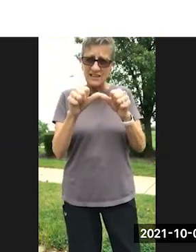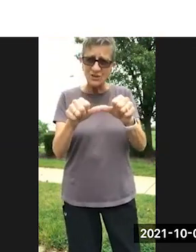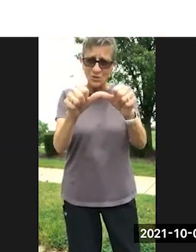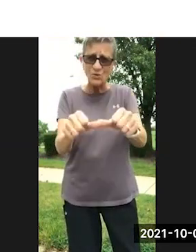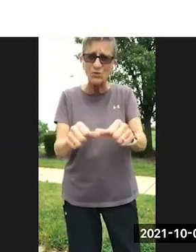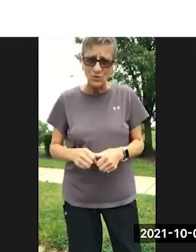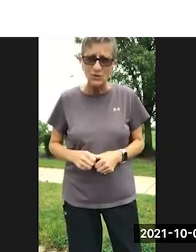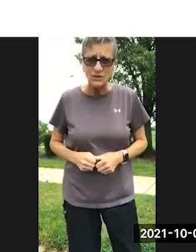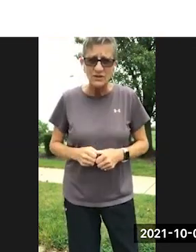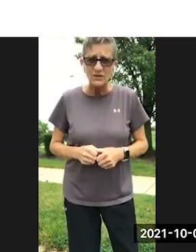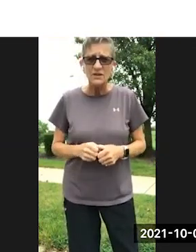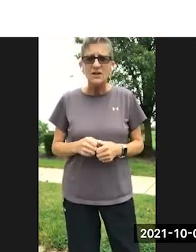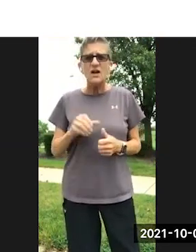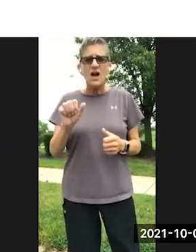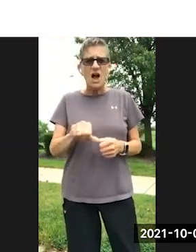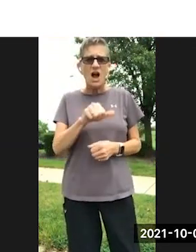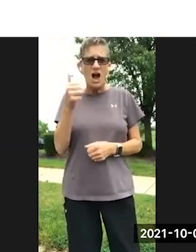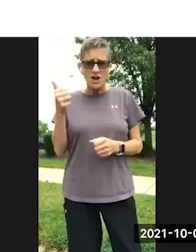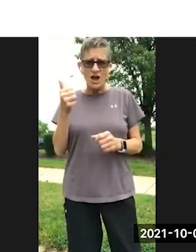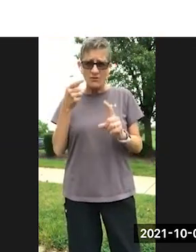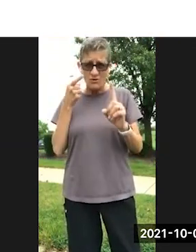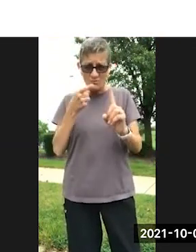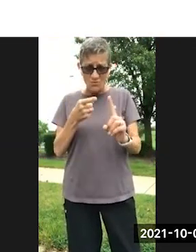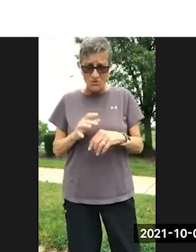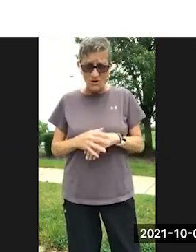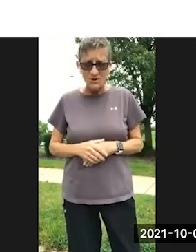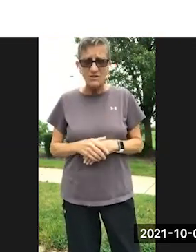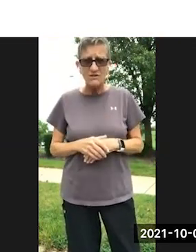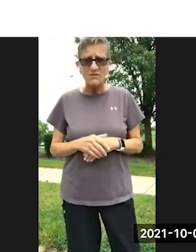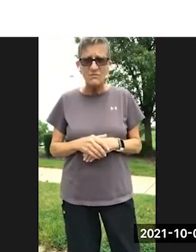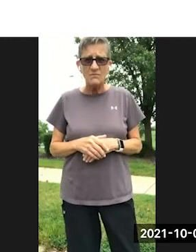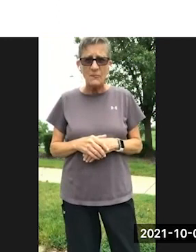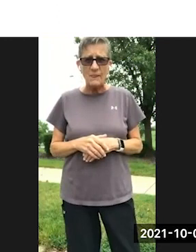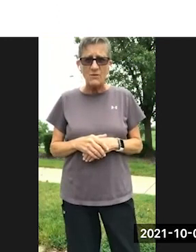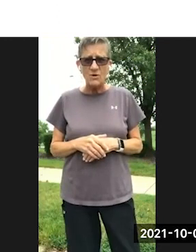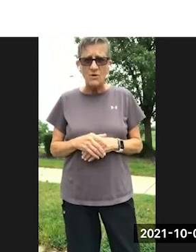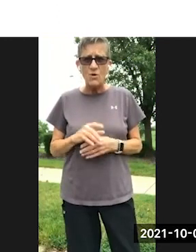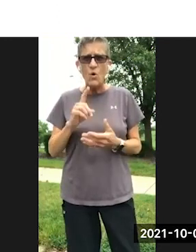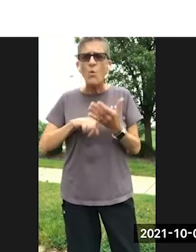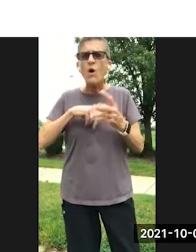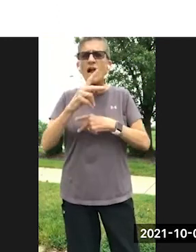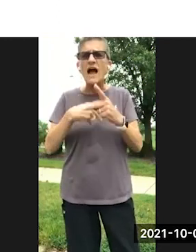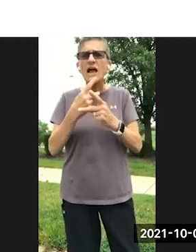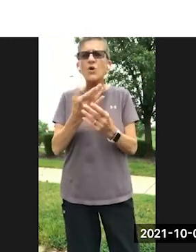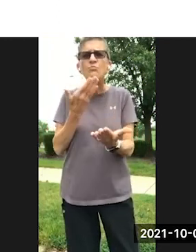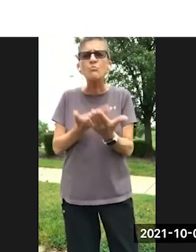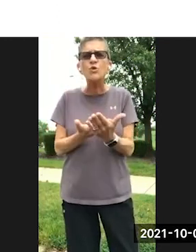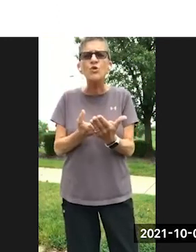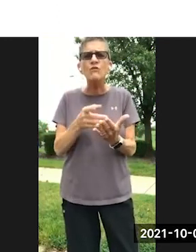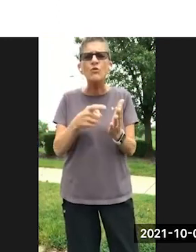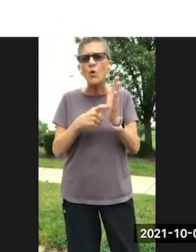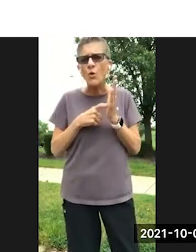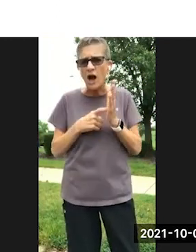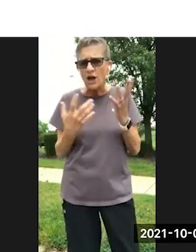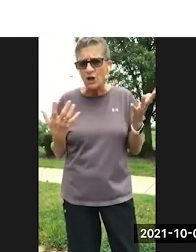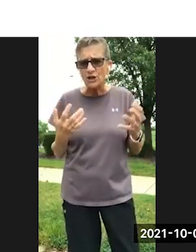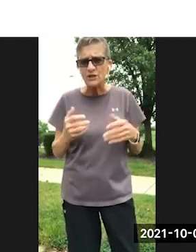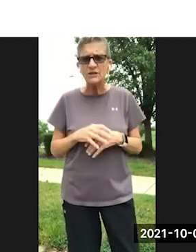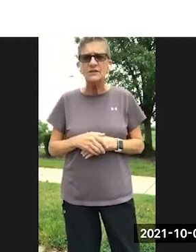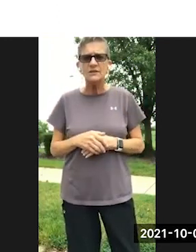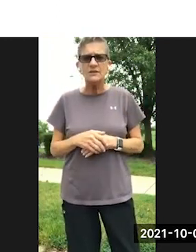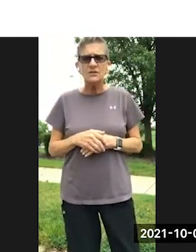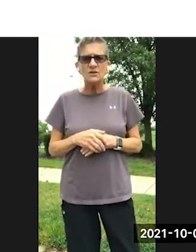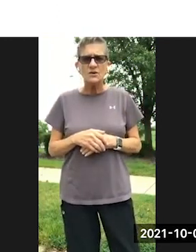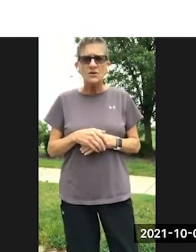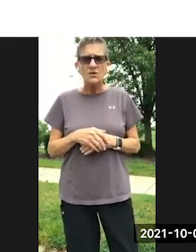Another point was the proof, what sort of proof is required, and we can just make